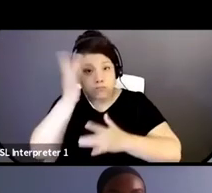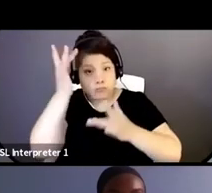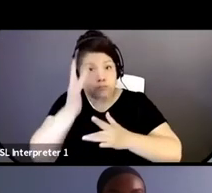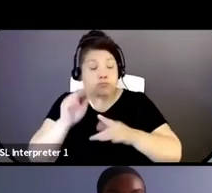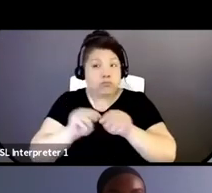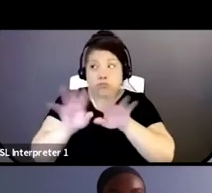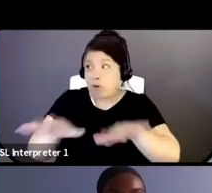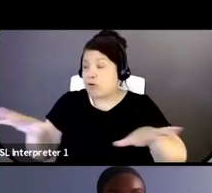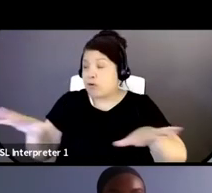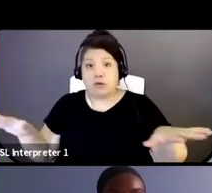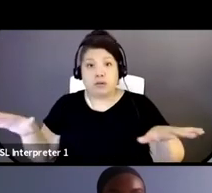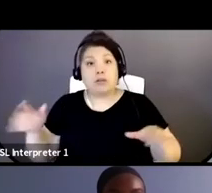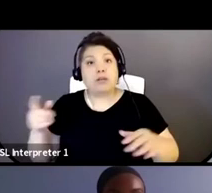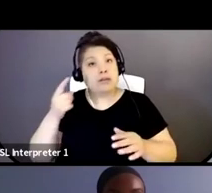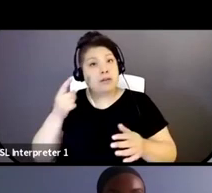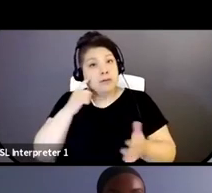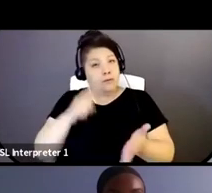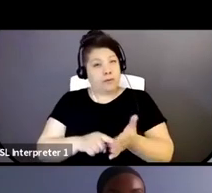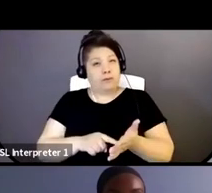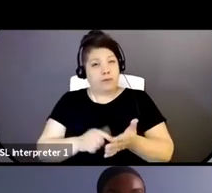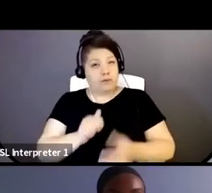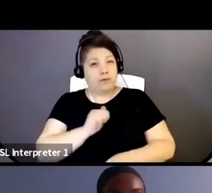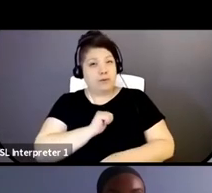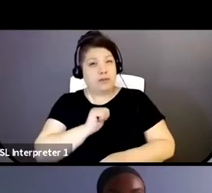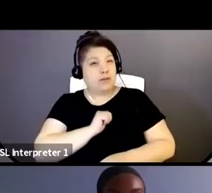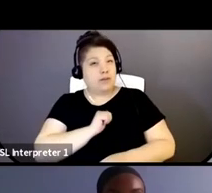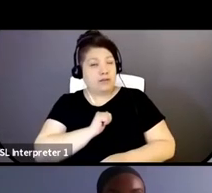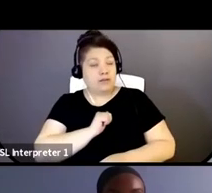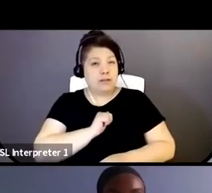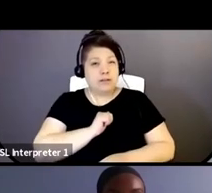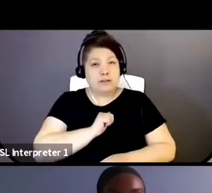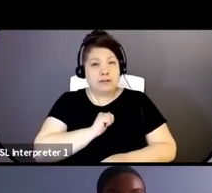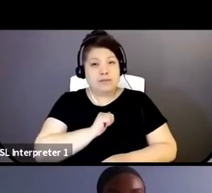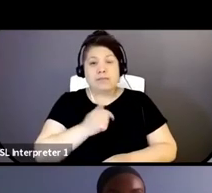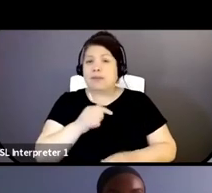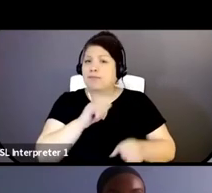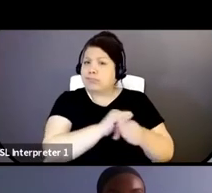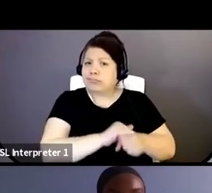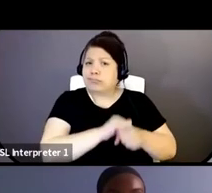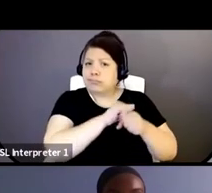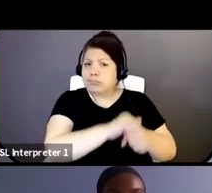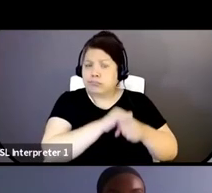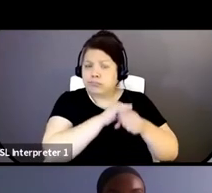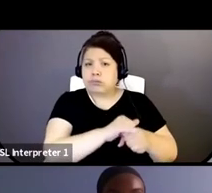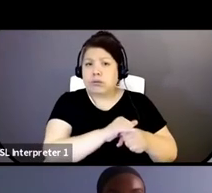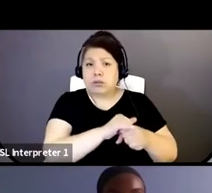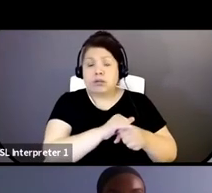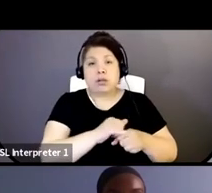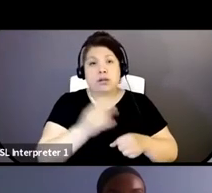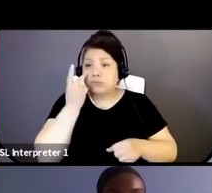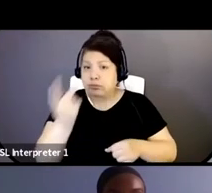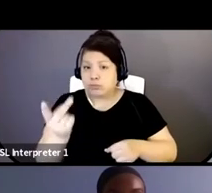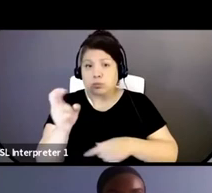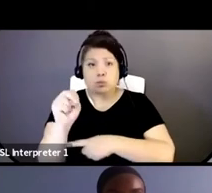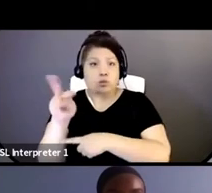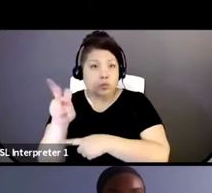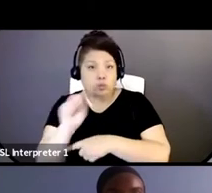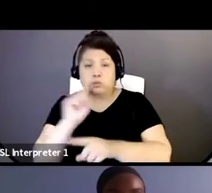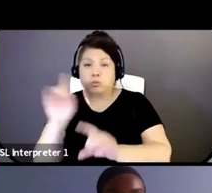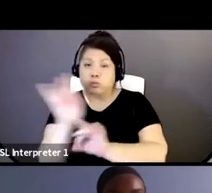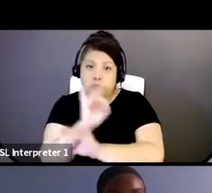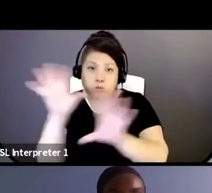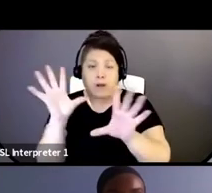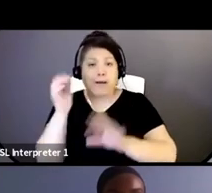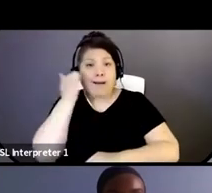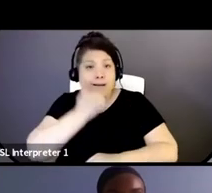facing, I found myself, you know, in the house, listening to horrific horror stories